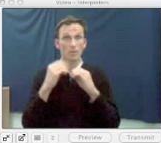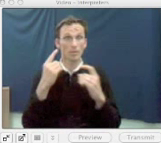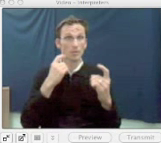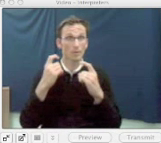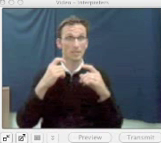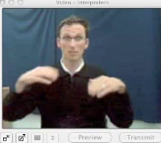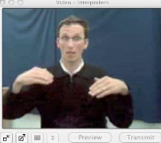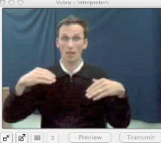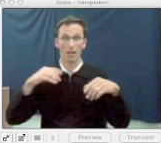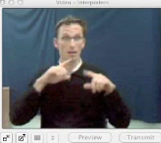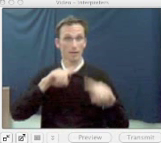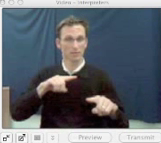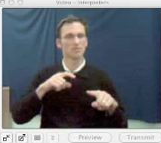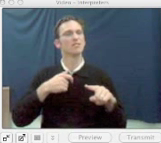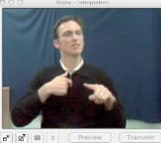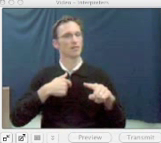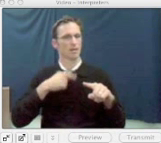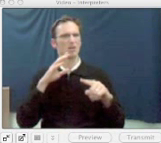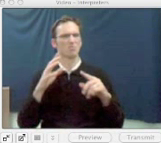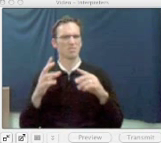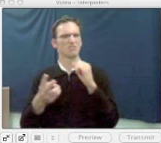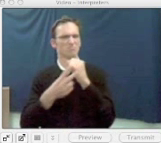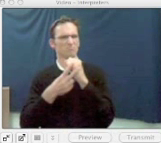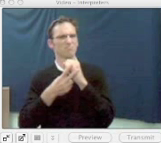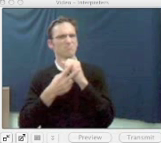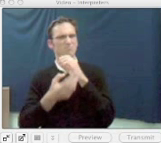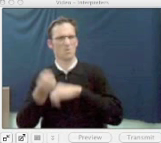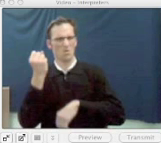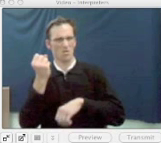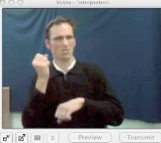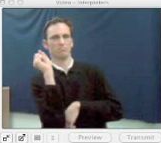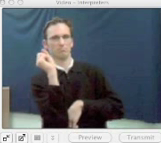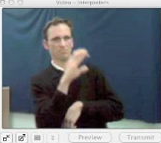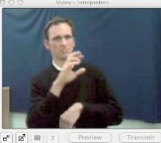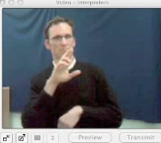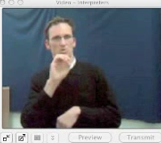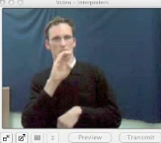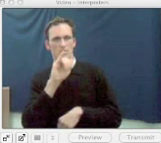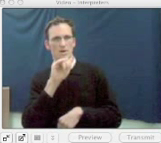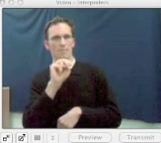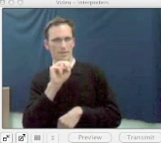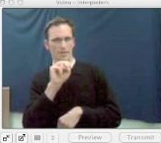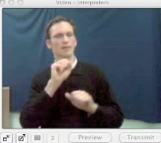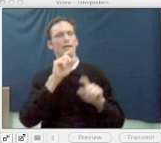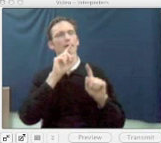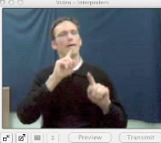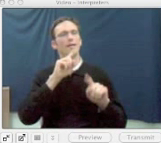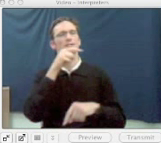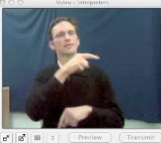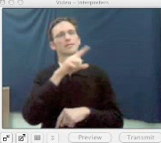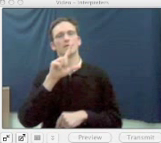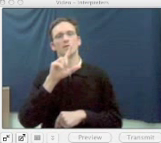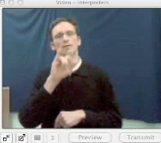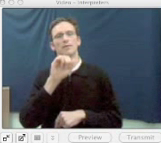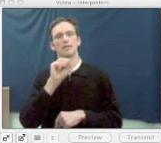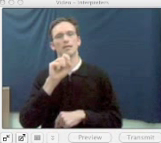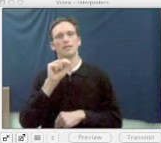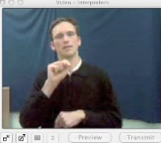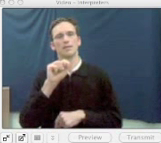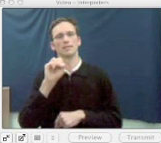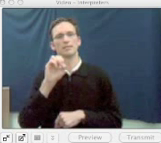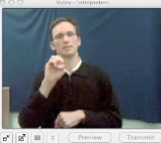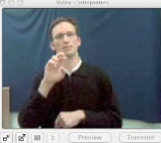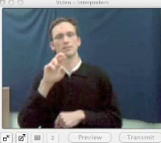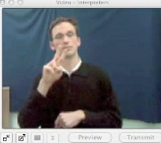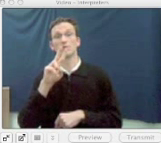will make sure that they are passed on to Robyn and they get addressed on the listserv. And if you do not have access to that